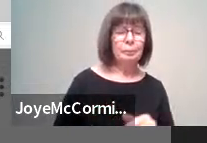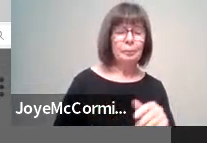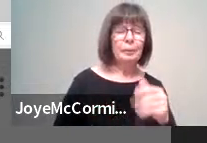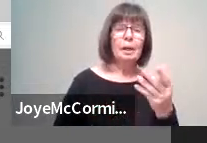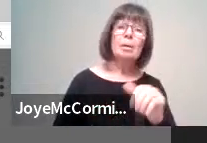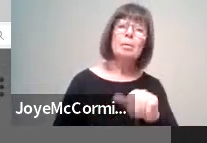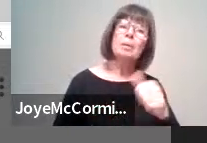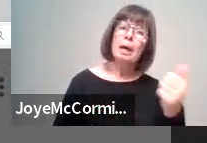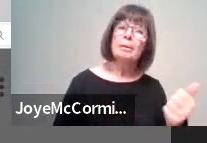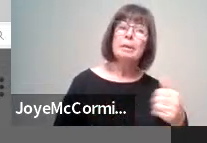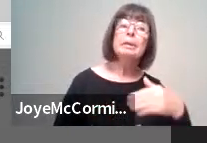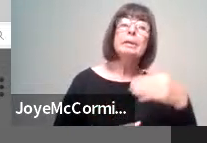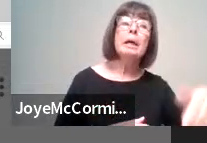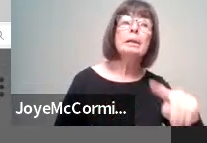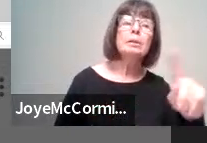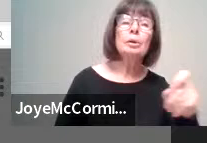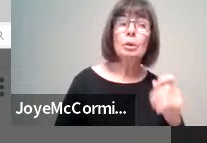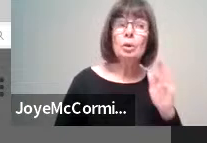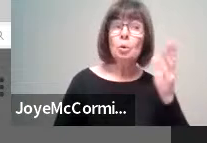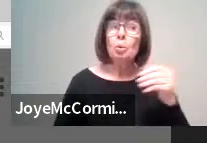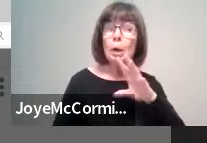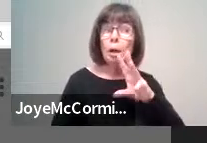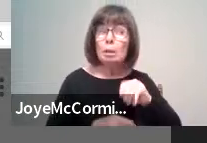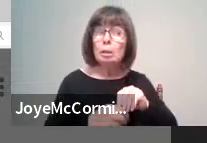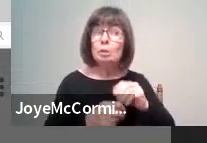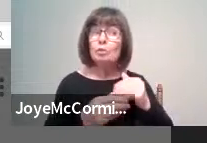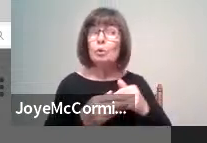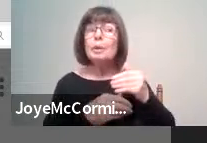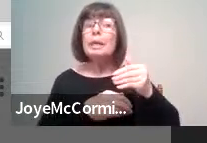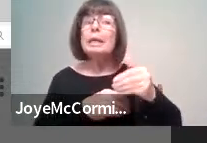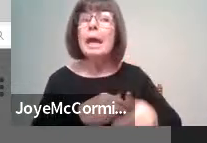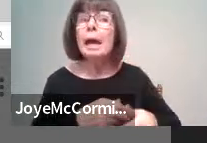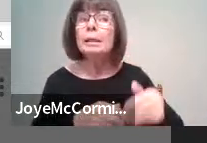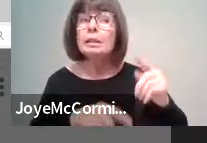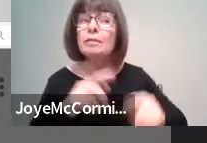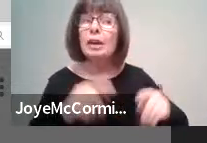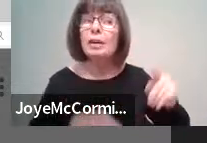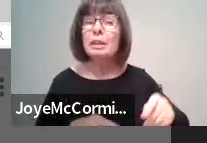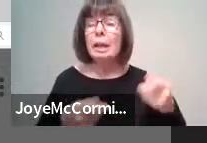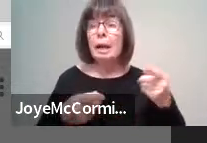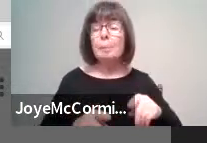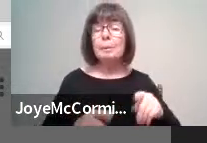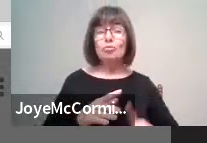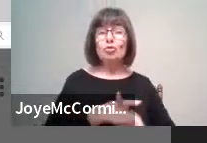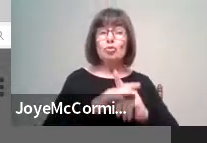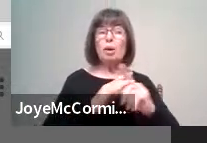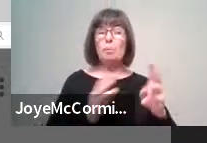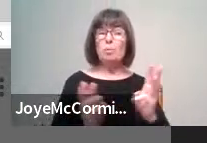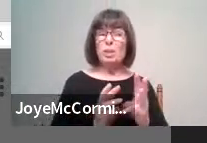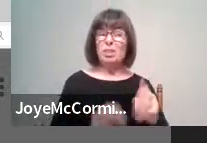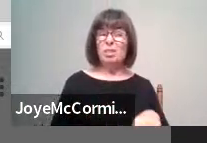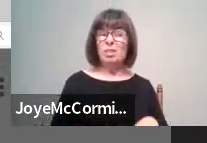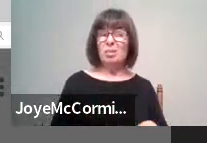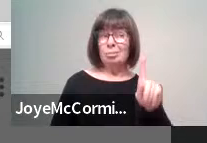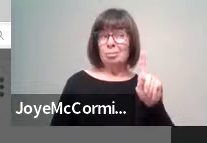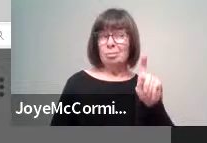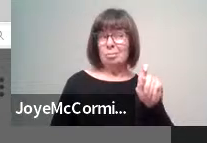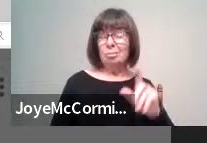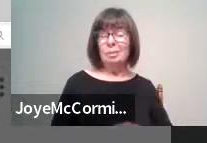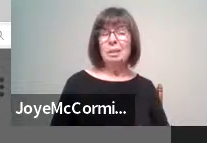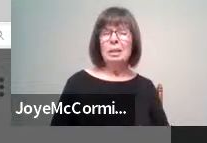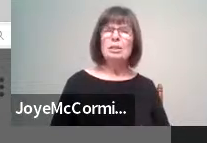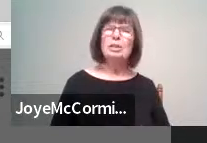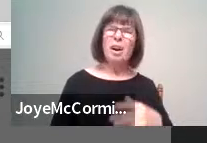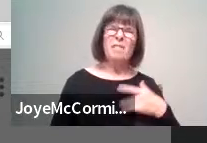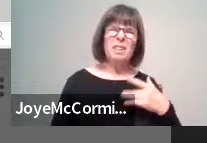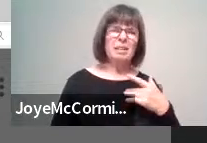savvy question is this going to cover me for when the next variant comes in the winter? So I think part of it is a loss of